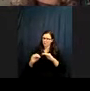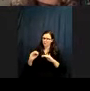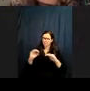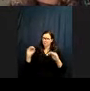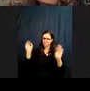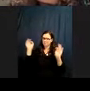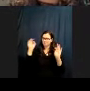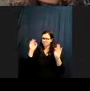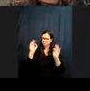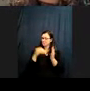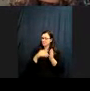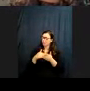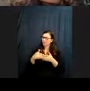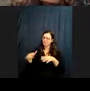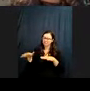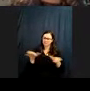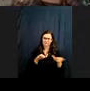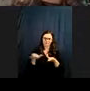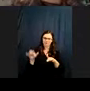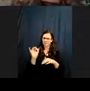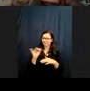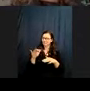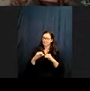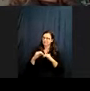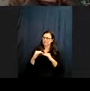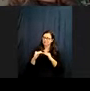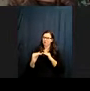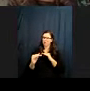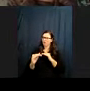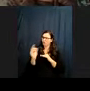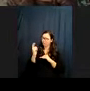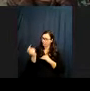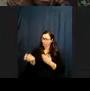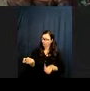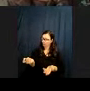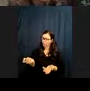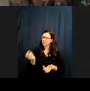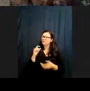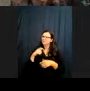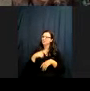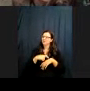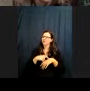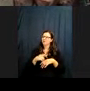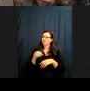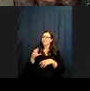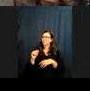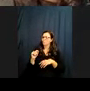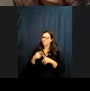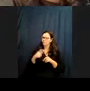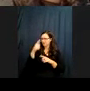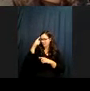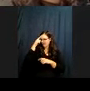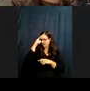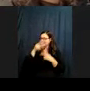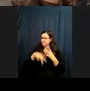it acts like it's still. Where would you go if it's time out of mind, a kind